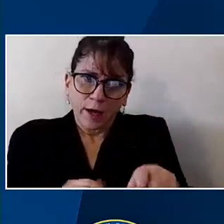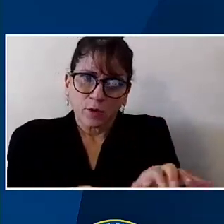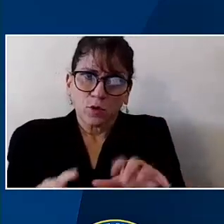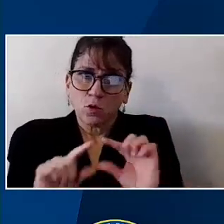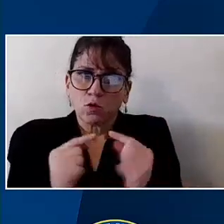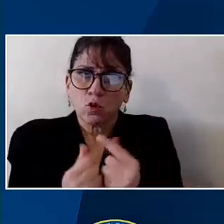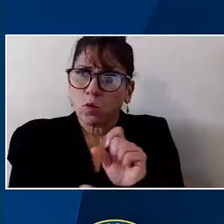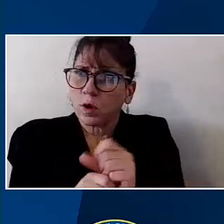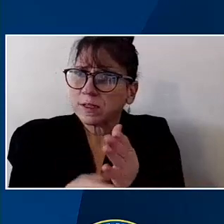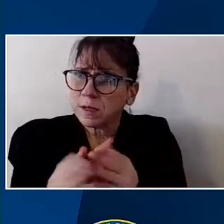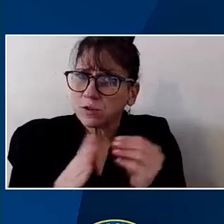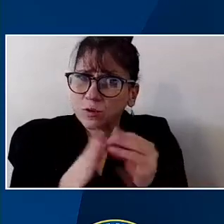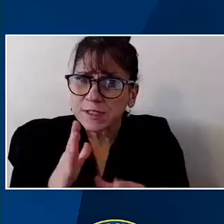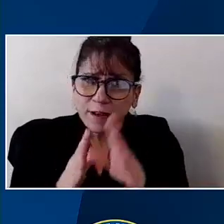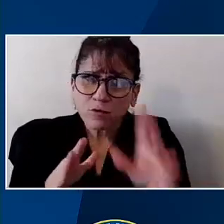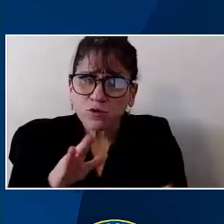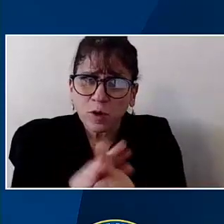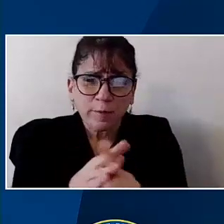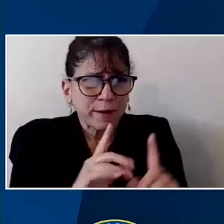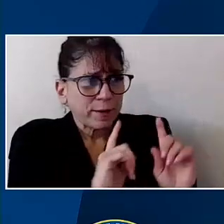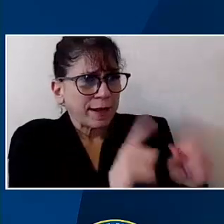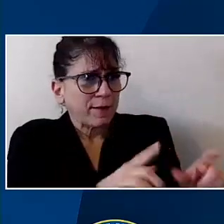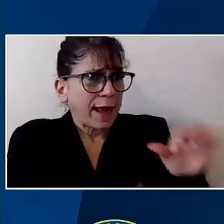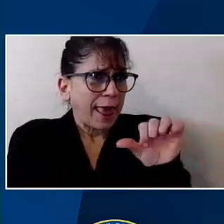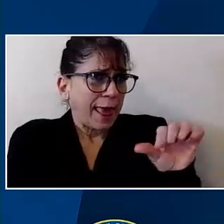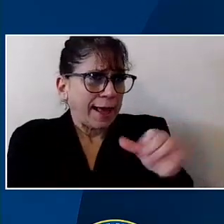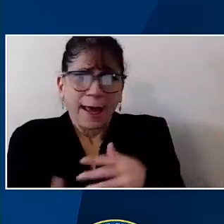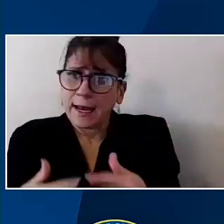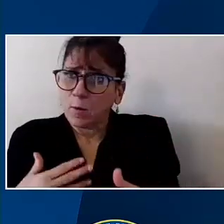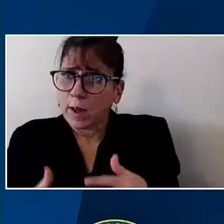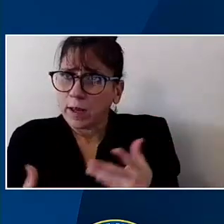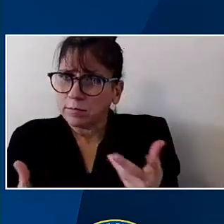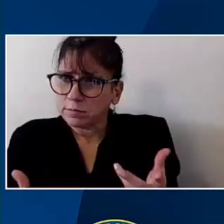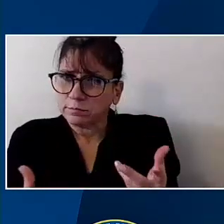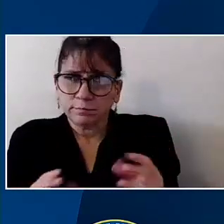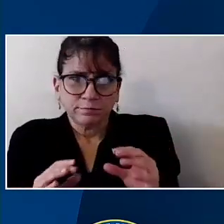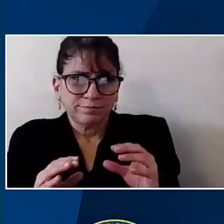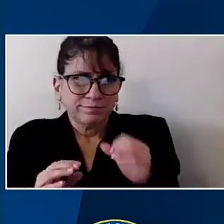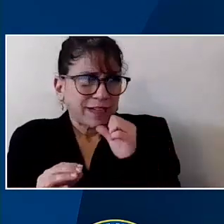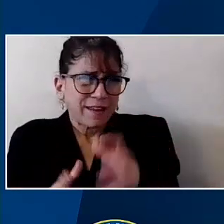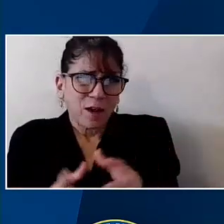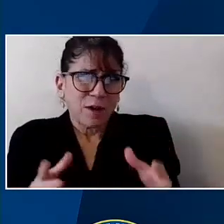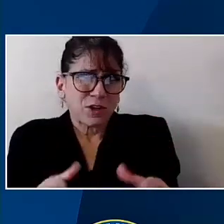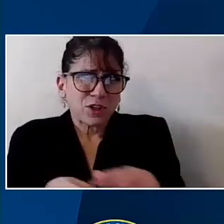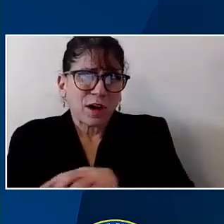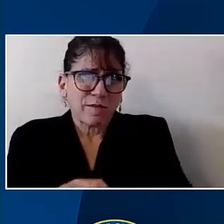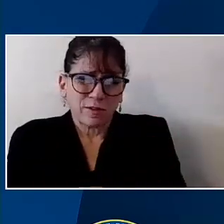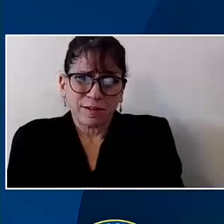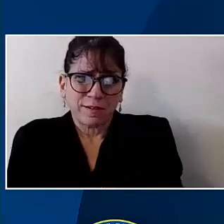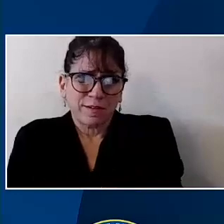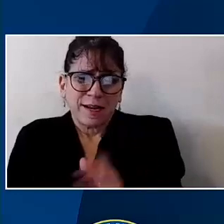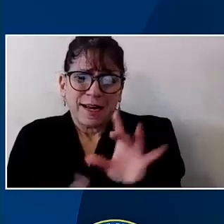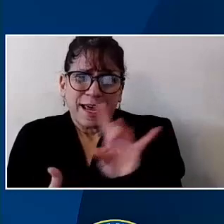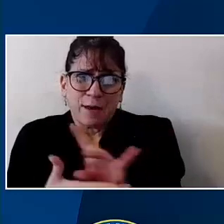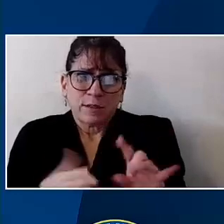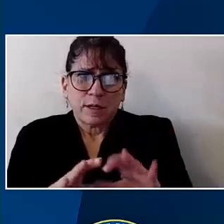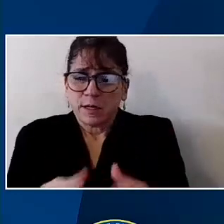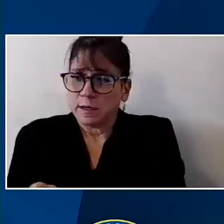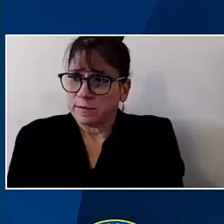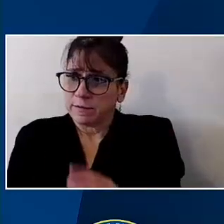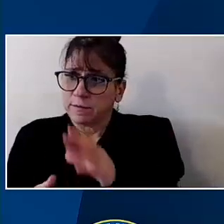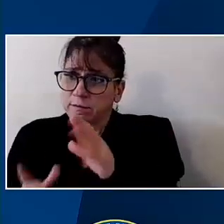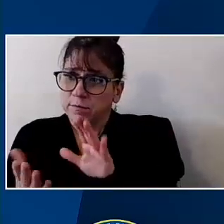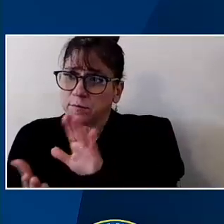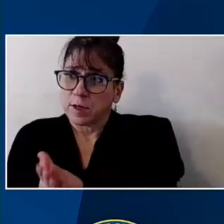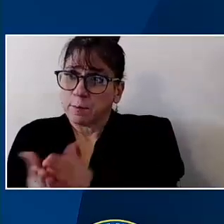never showed up and they still received an A. There was very little covered in the 8 weeks of class. If a textbook had 20 chapters, we only read